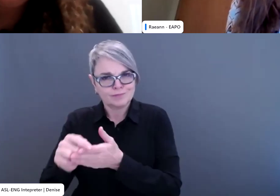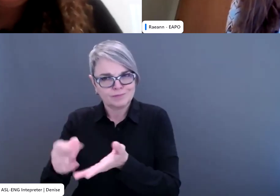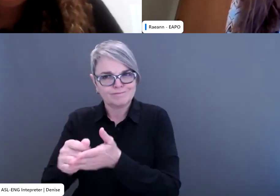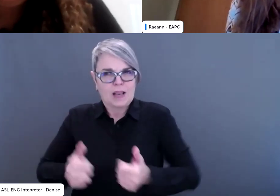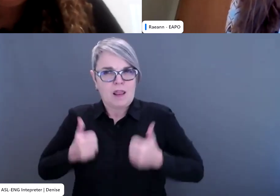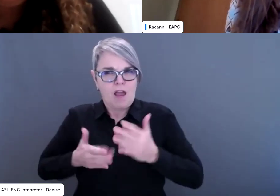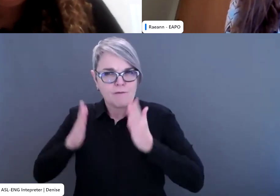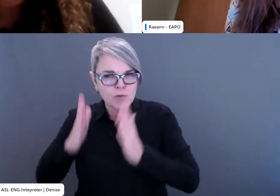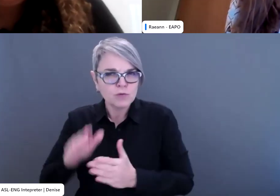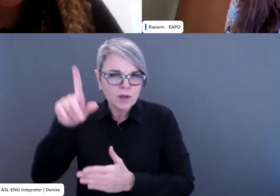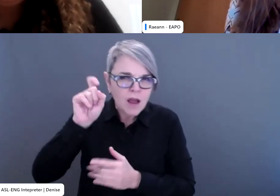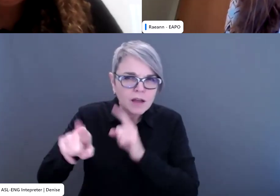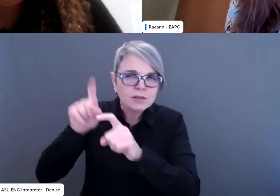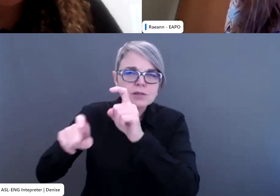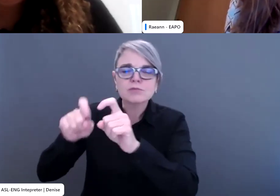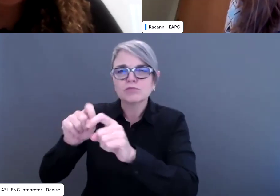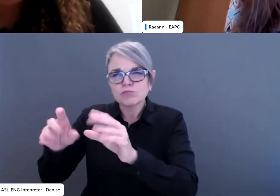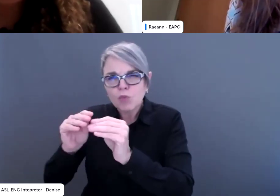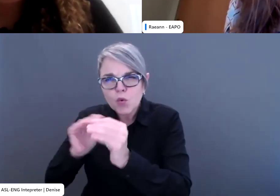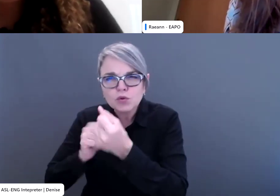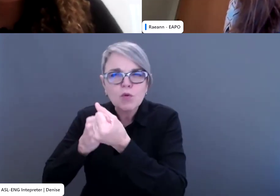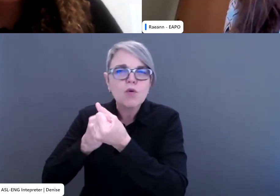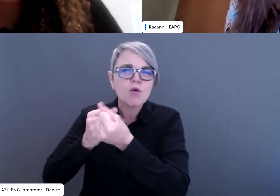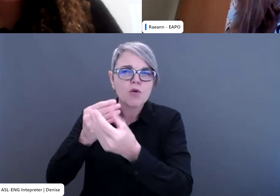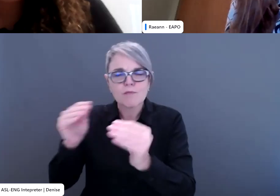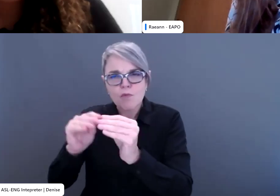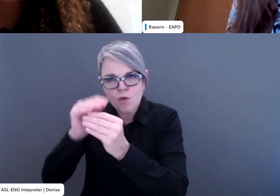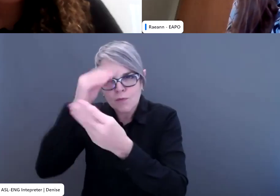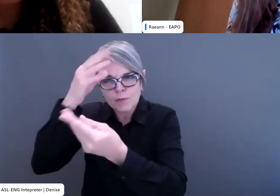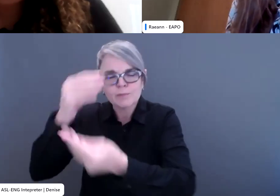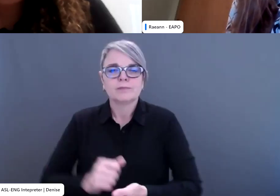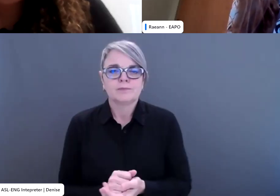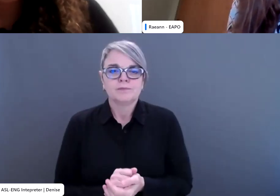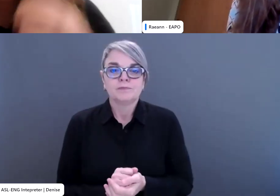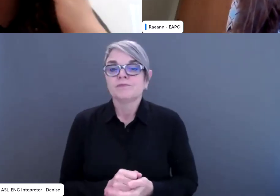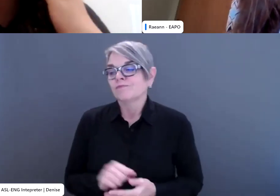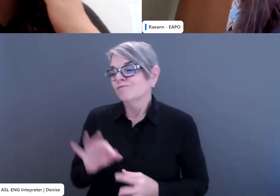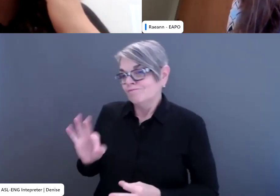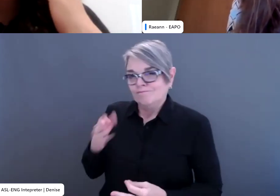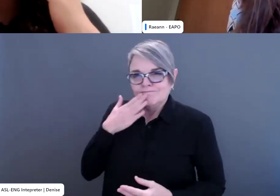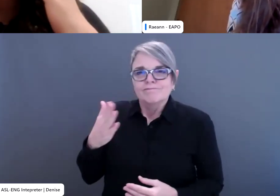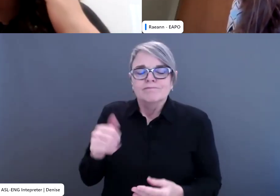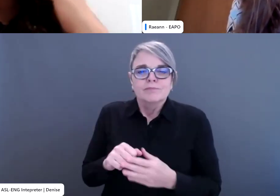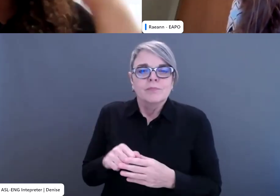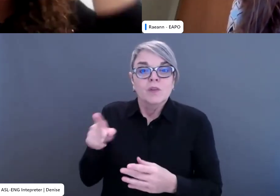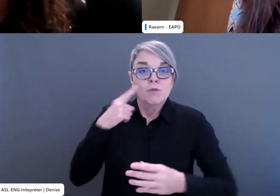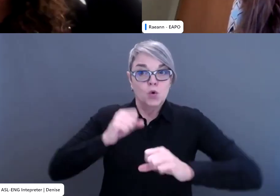support. Great, thank you. And I think the other option for security is, having that second level